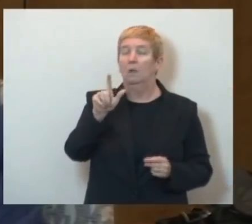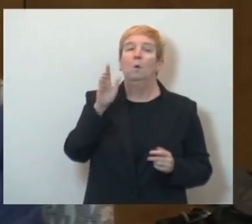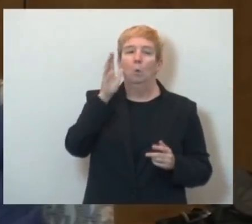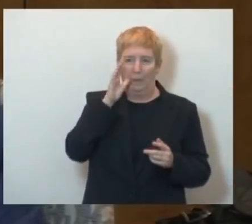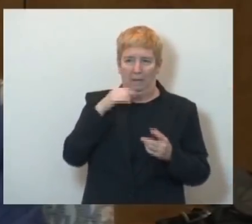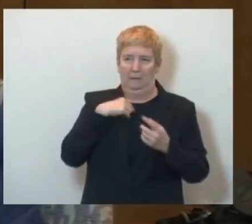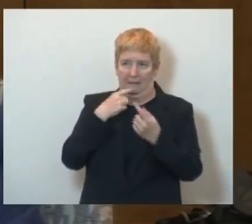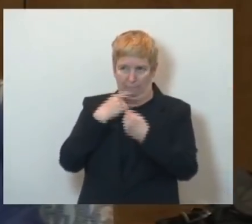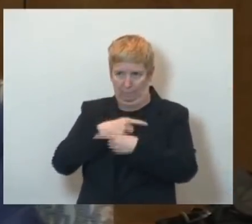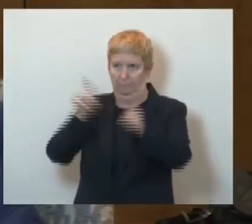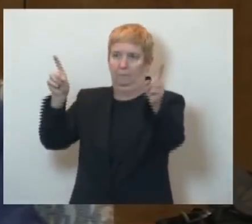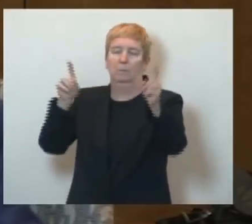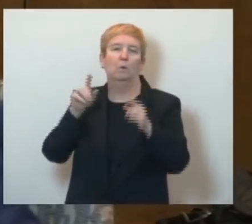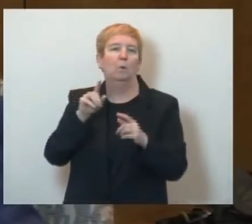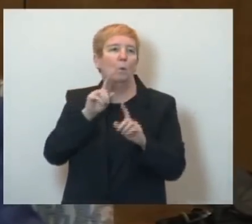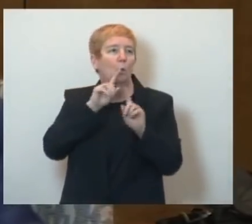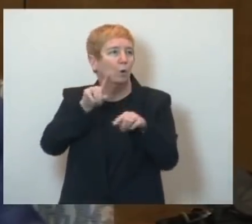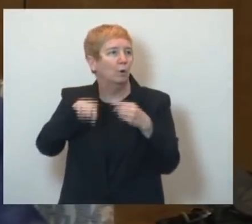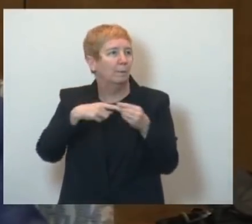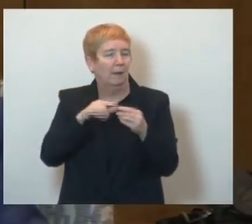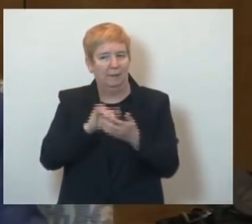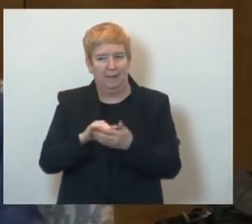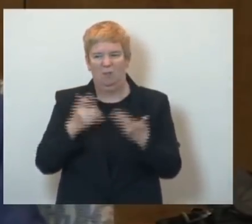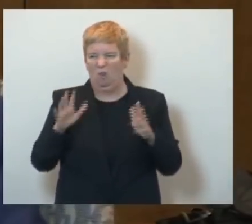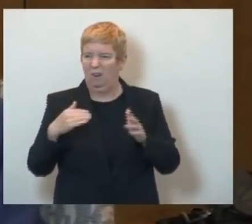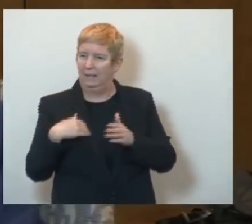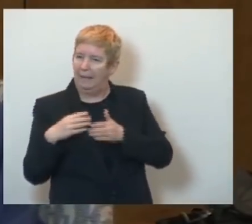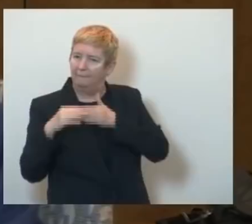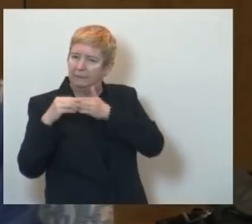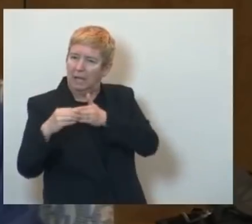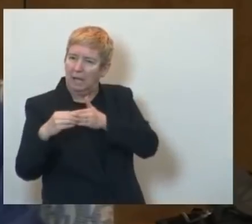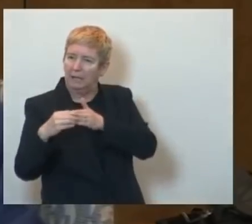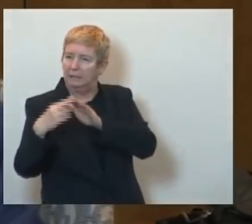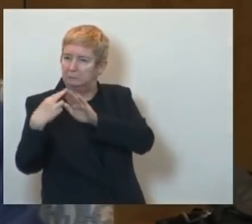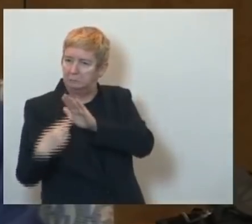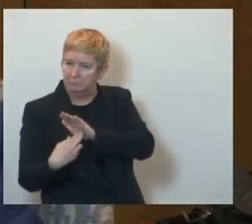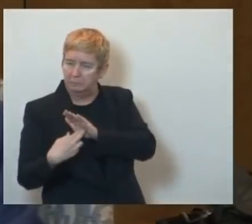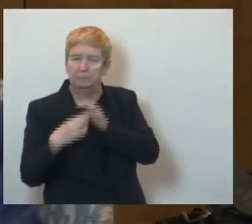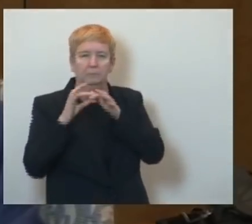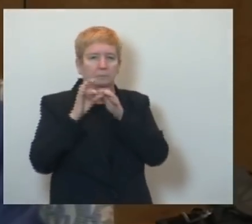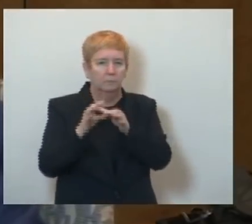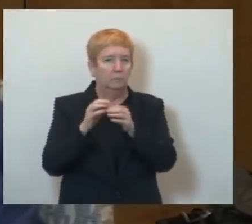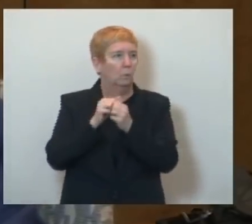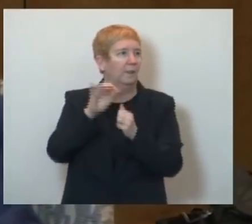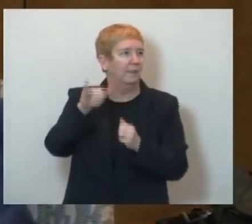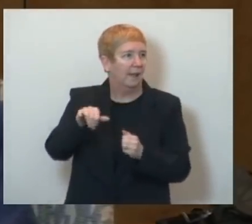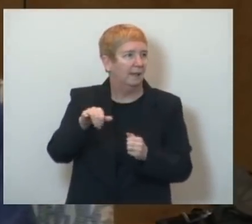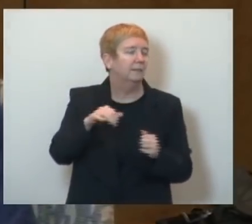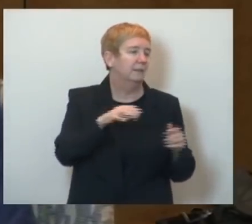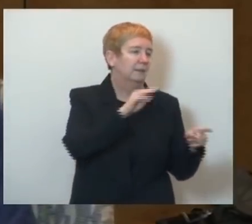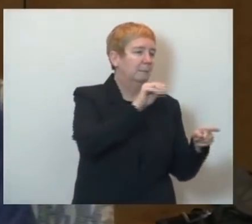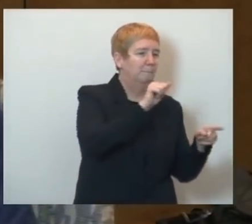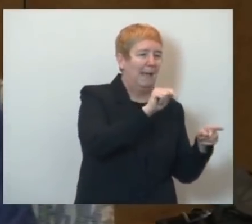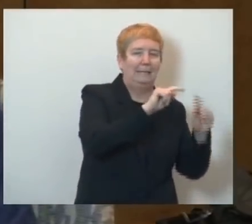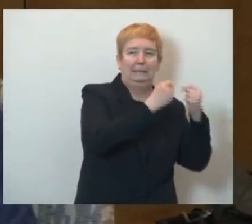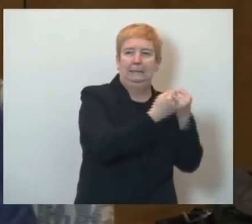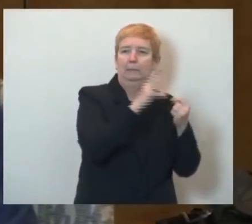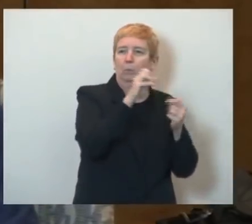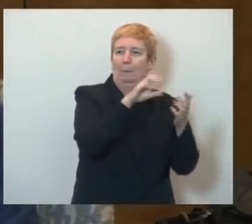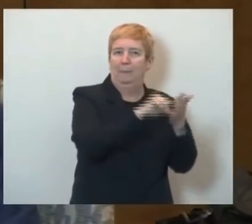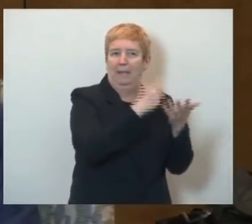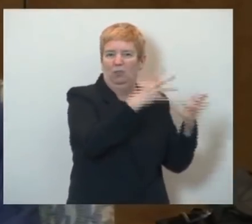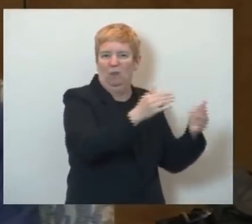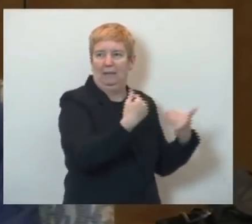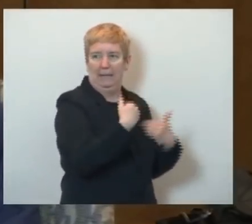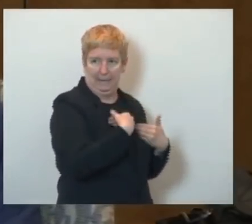basically, it is already, the guidance related to the order is available on the MAT team website. Mike